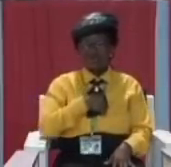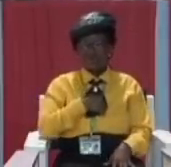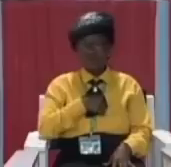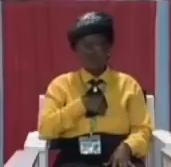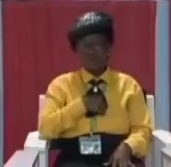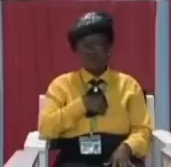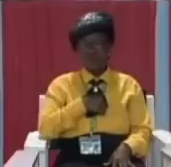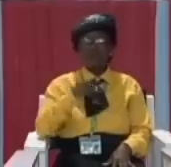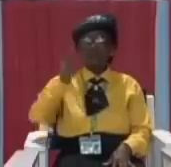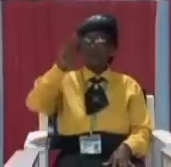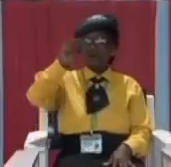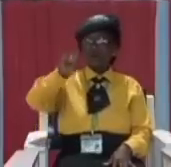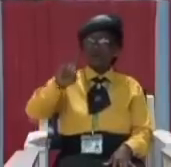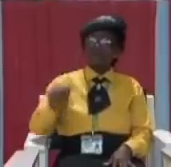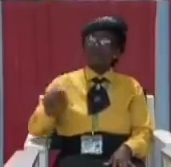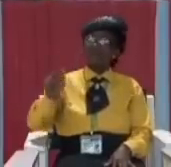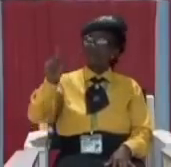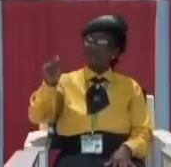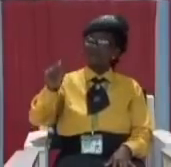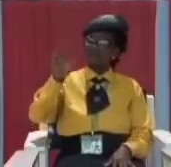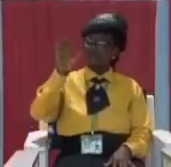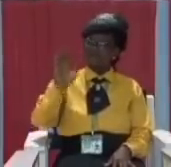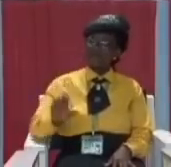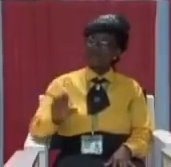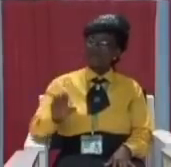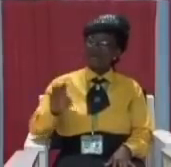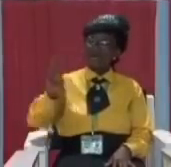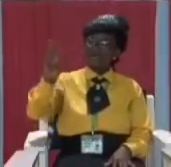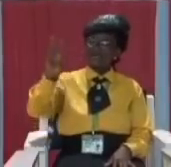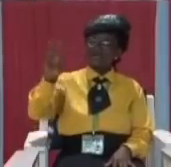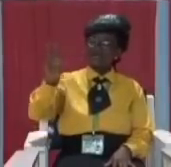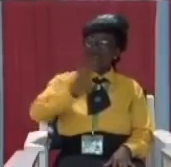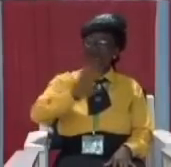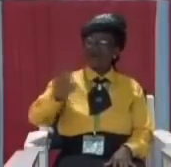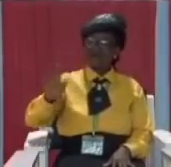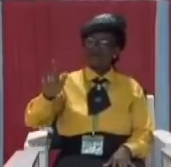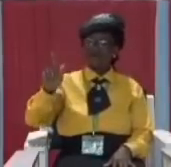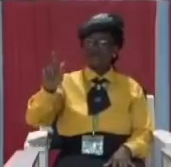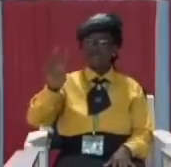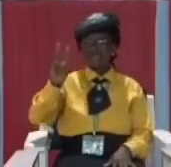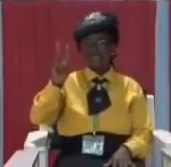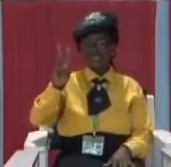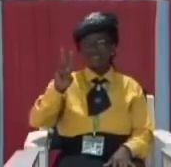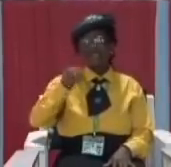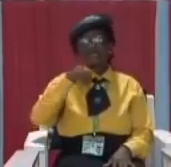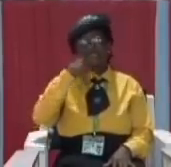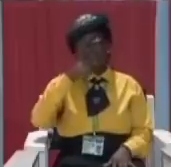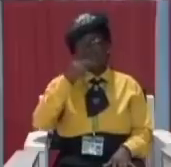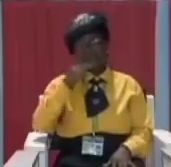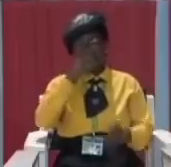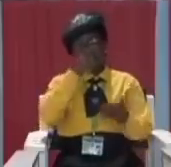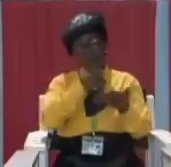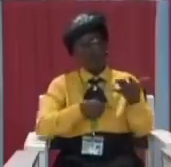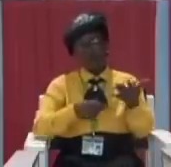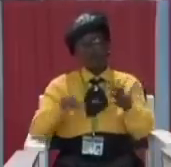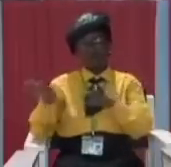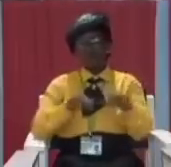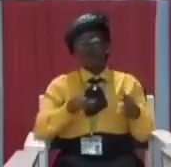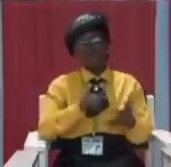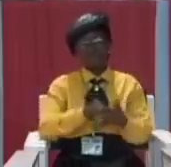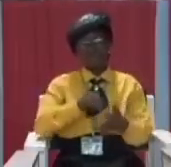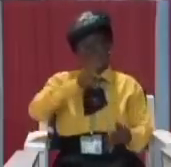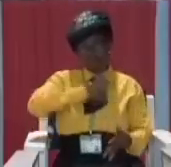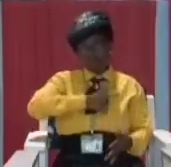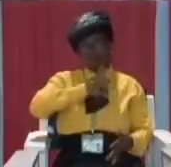Matthew chapter 16 verse 26, Matthew 16 verse 26 says, what does it profit a man